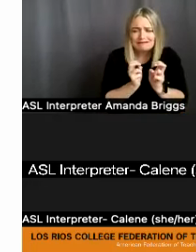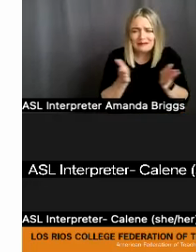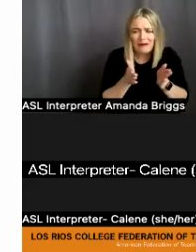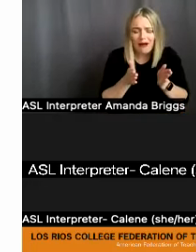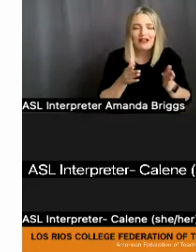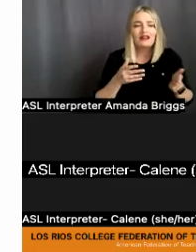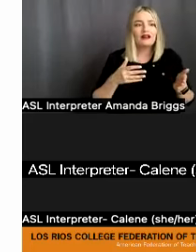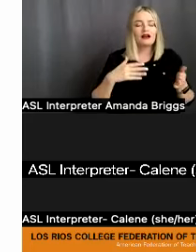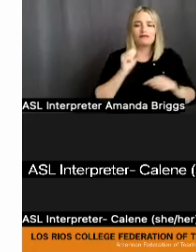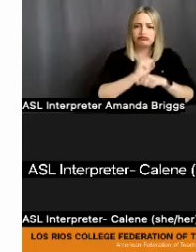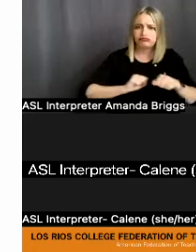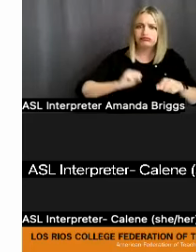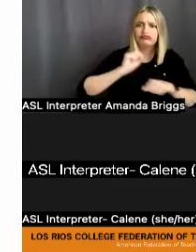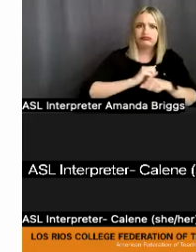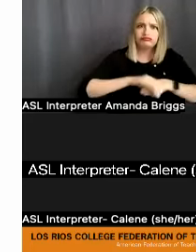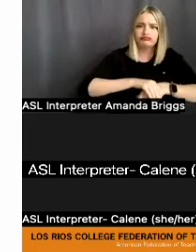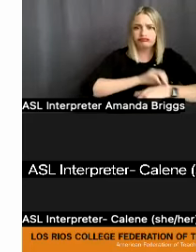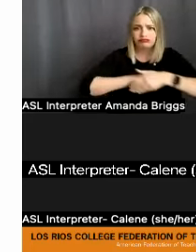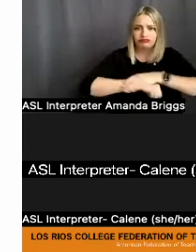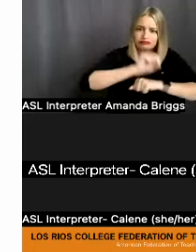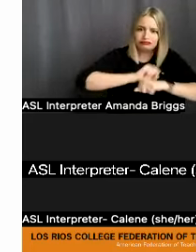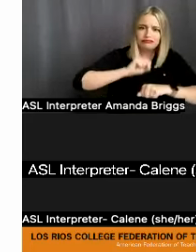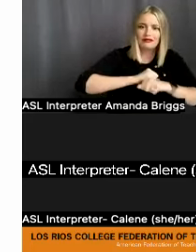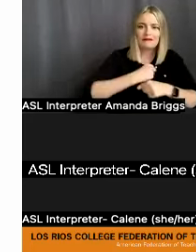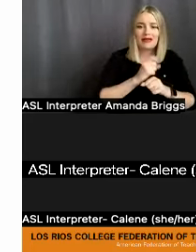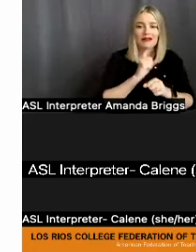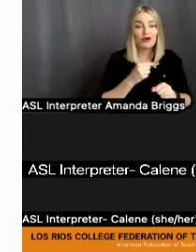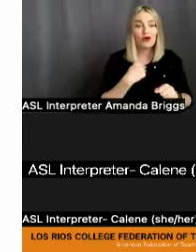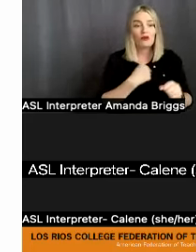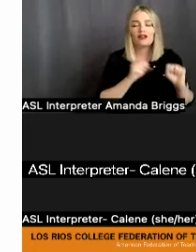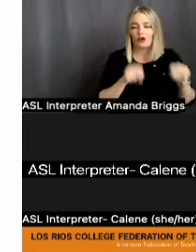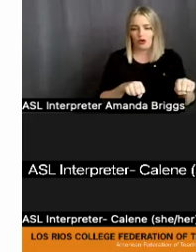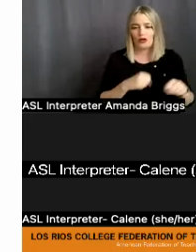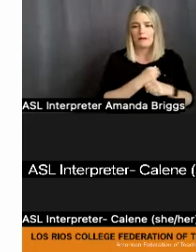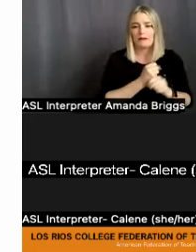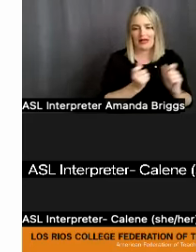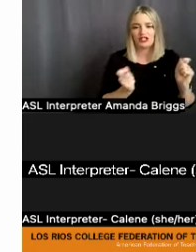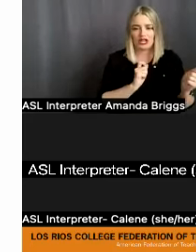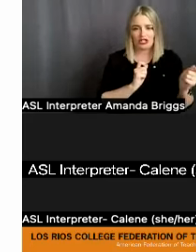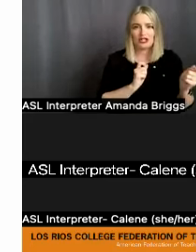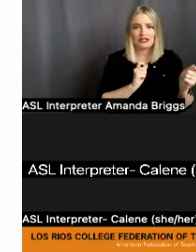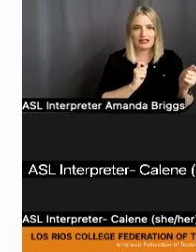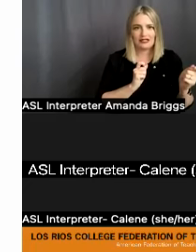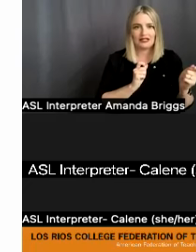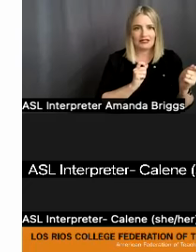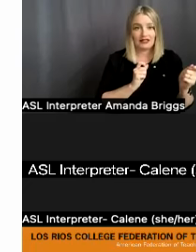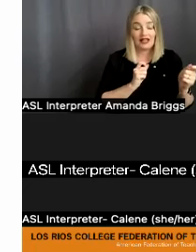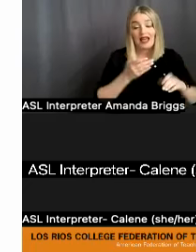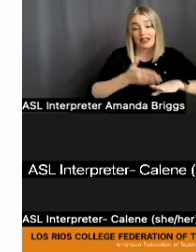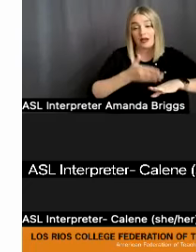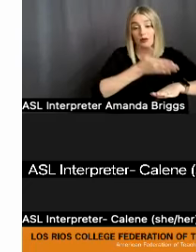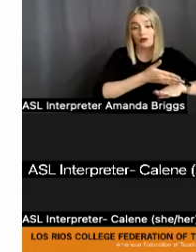of work to make sure that we were able to make changes and improve